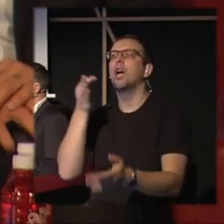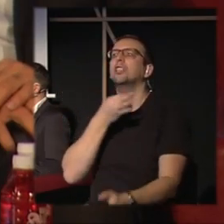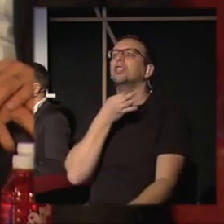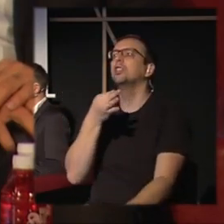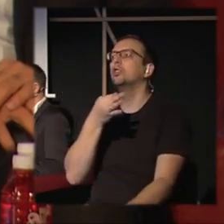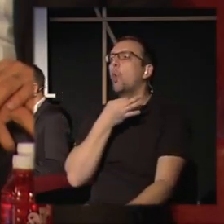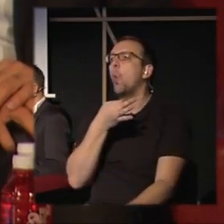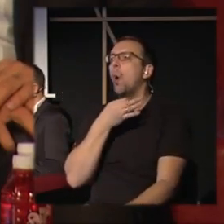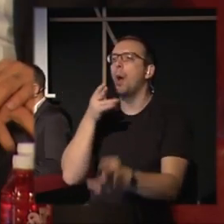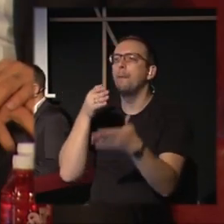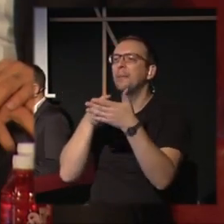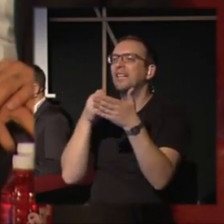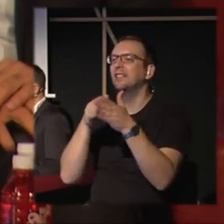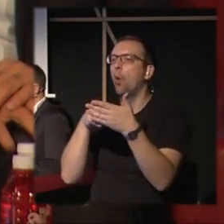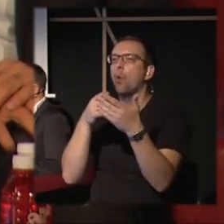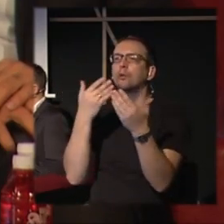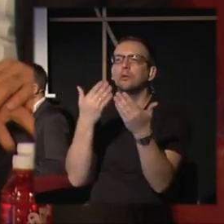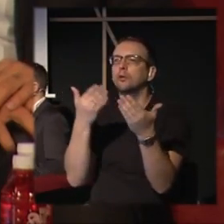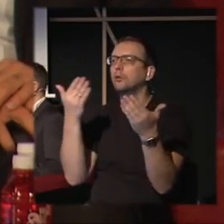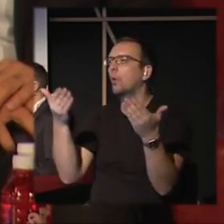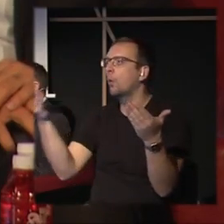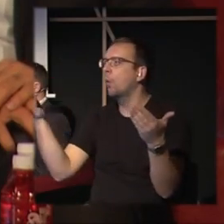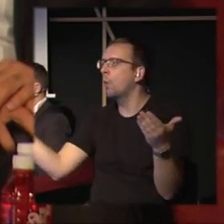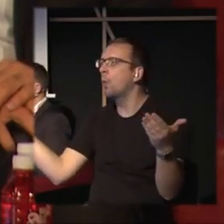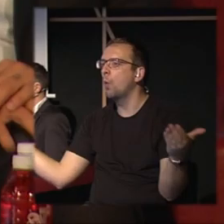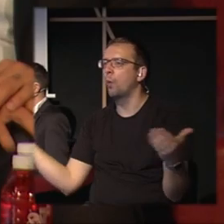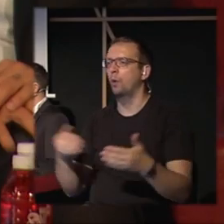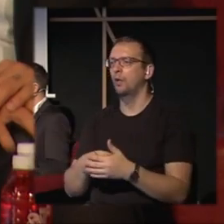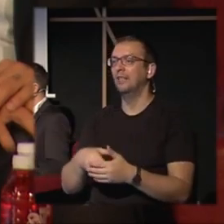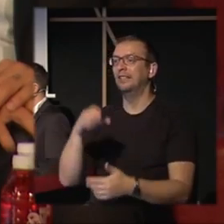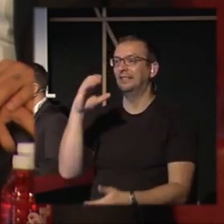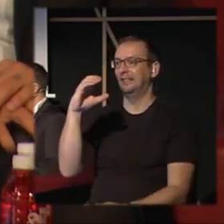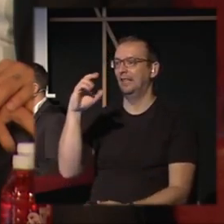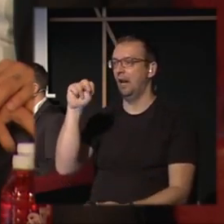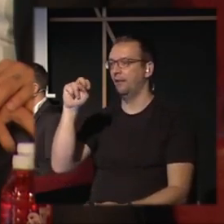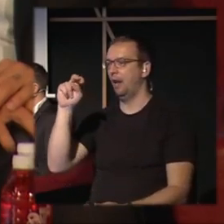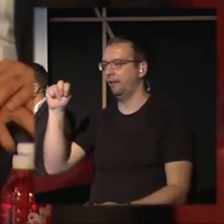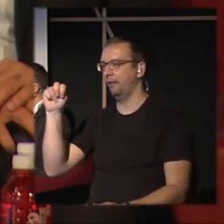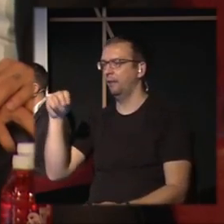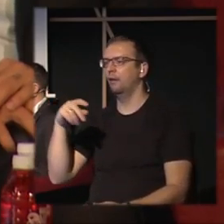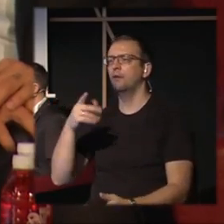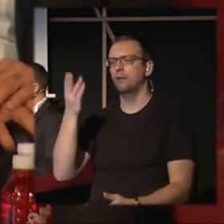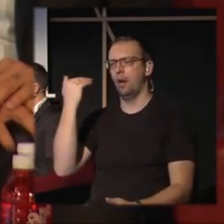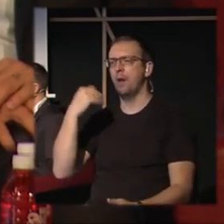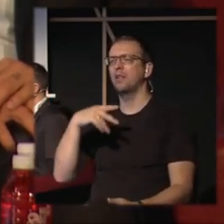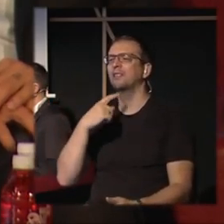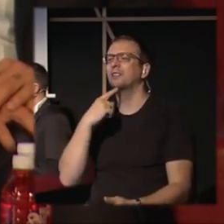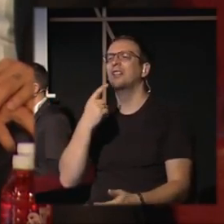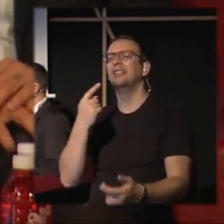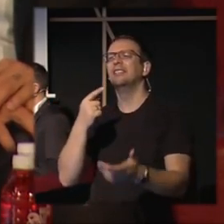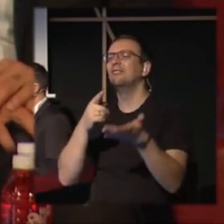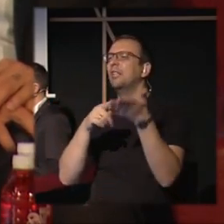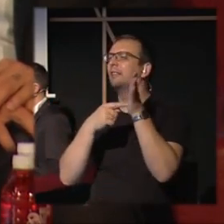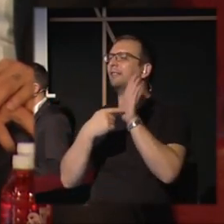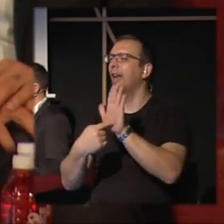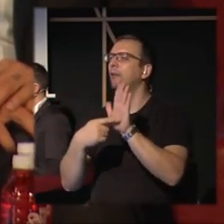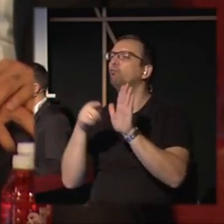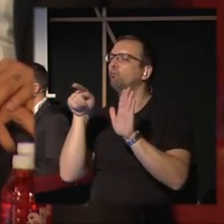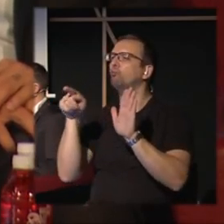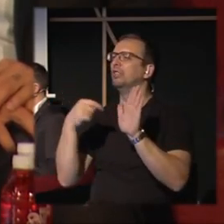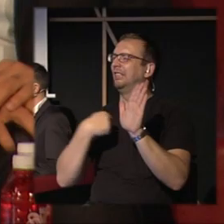as a disabled fan going to the matches of the World Cup, and on this video, it shows like how a